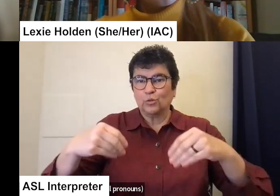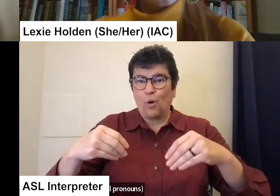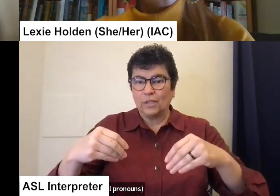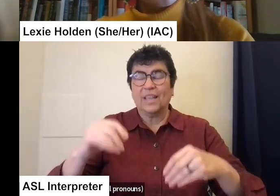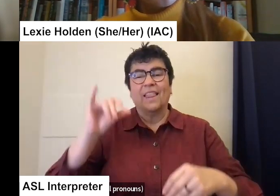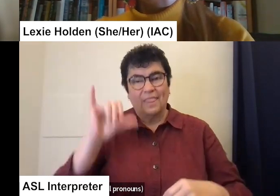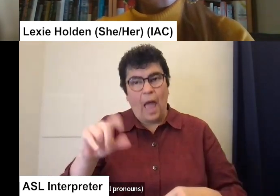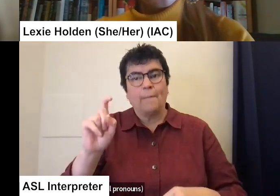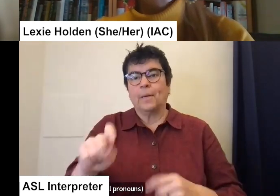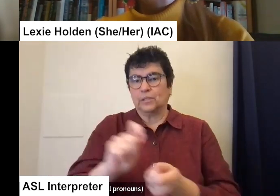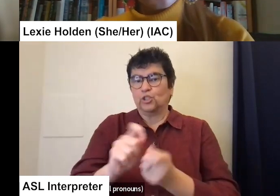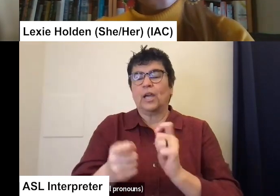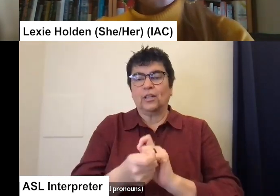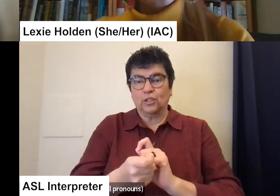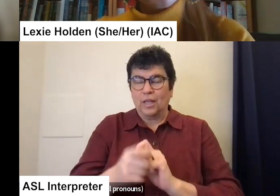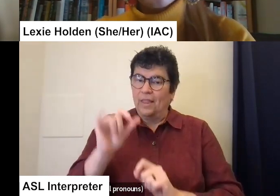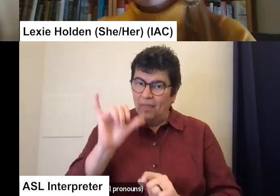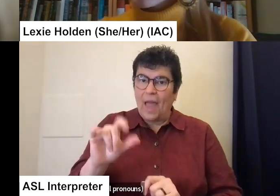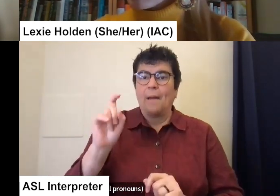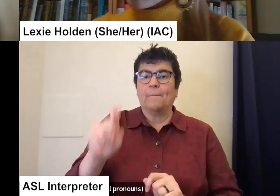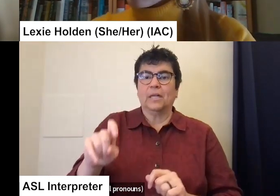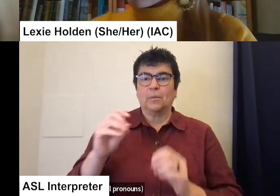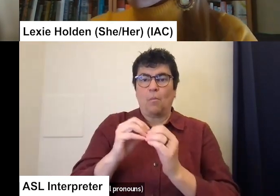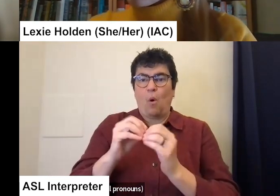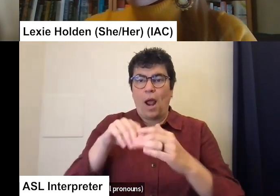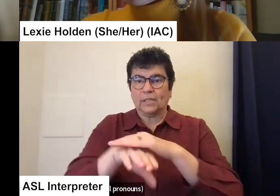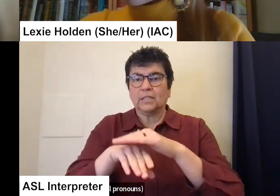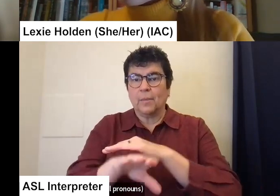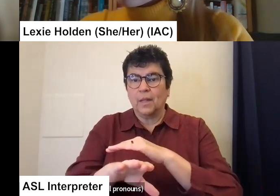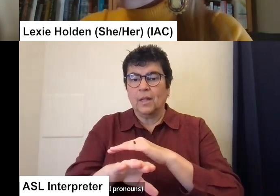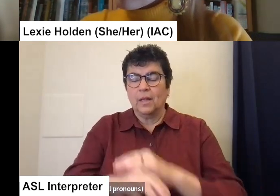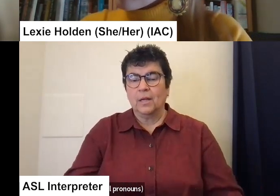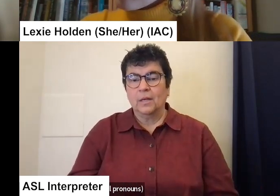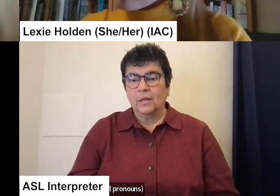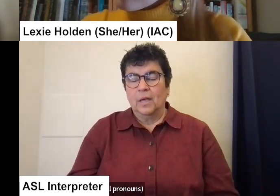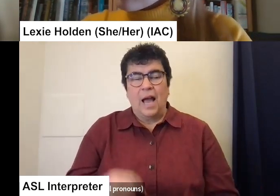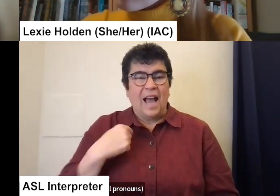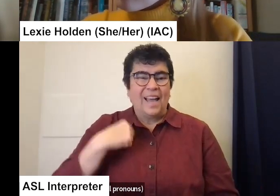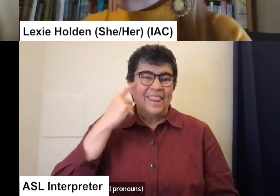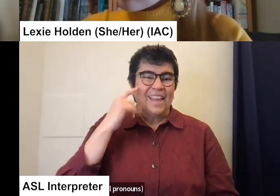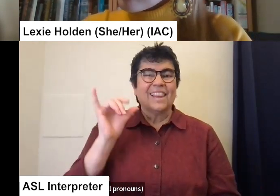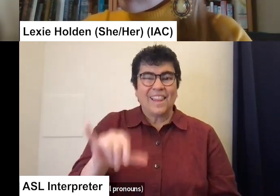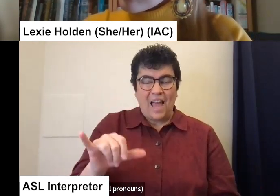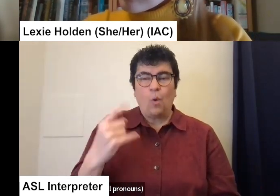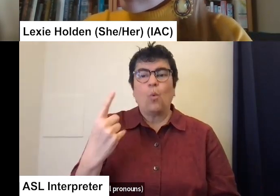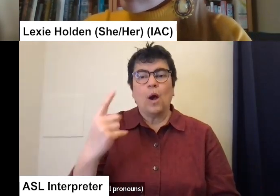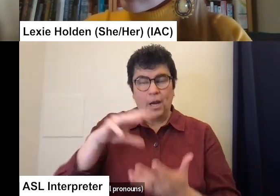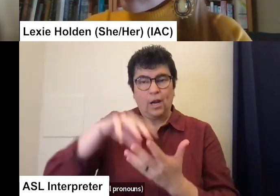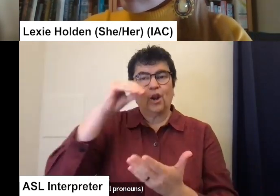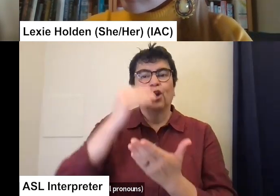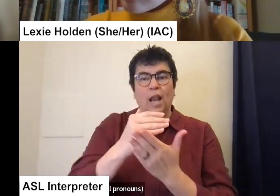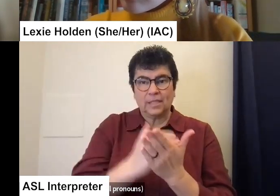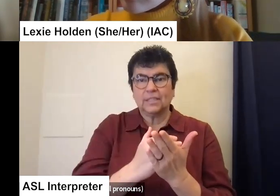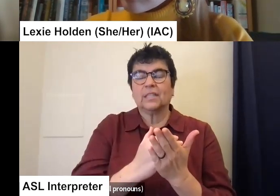to change. It has to be more accessible. And I think that was one lesson